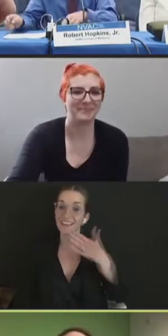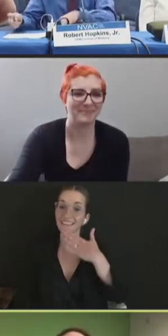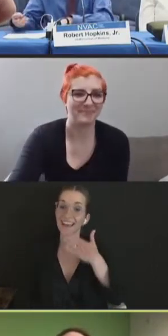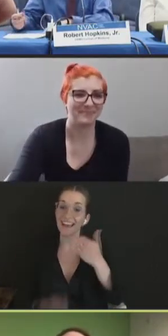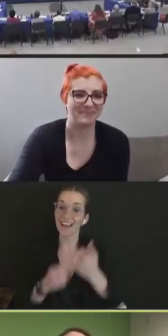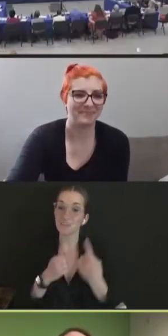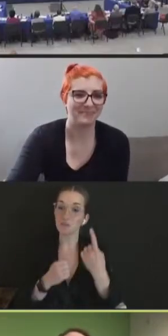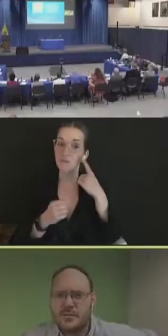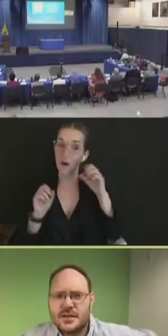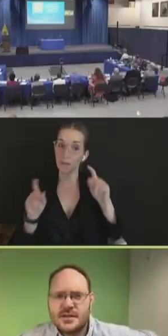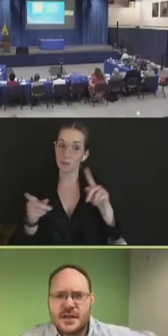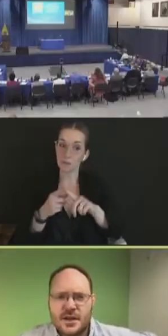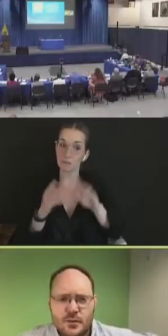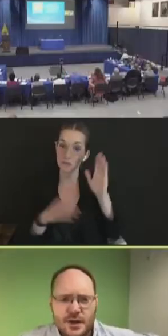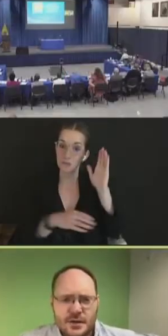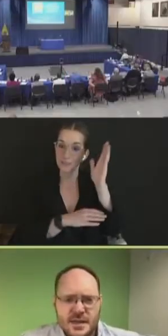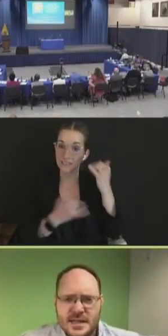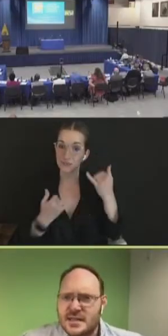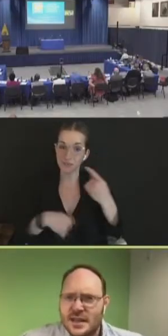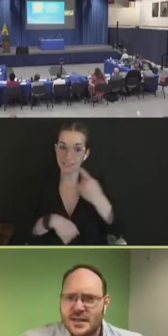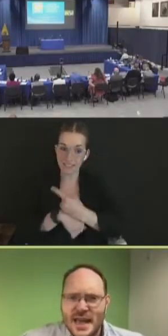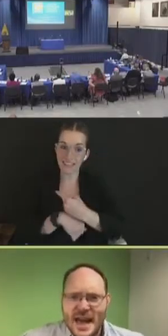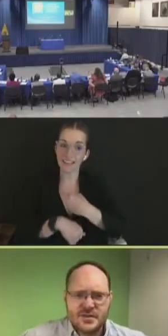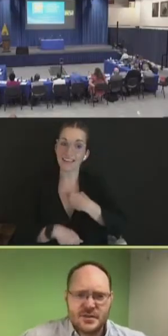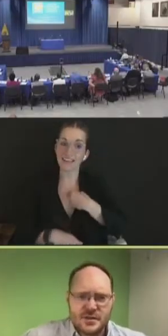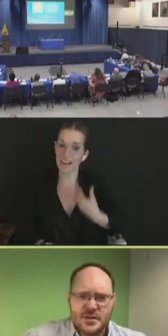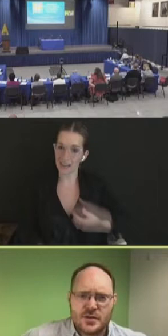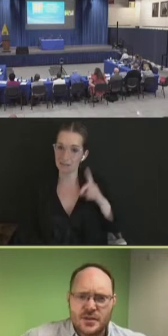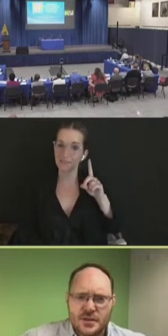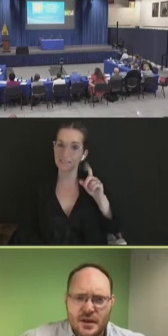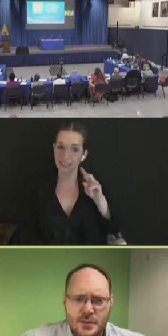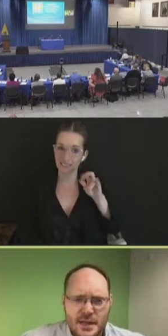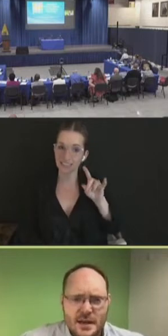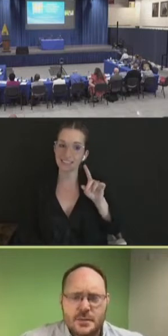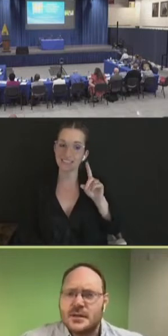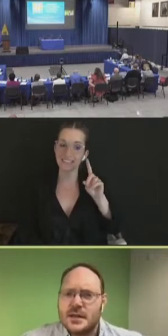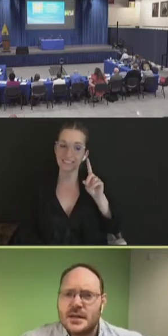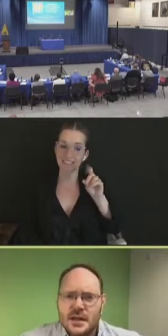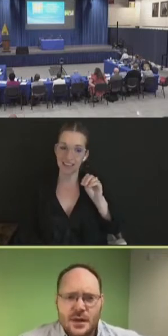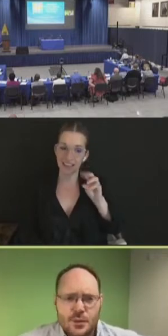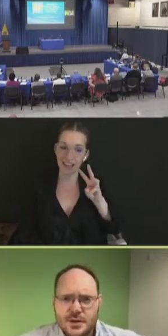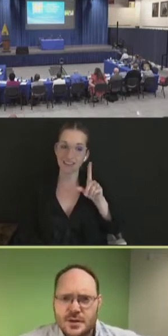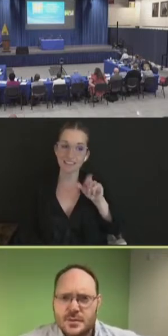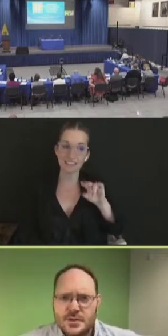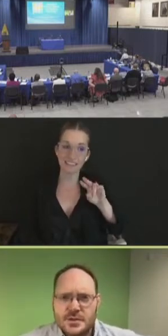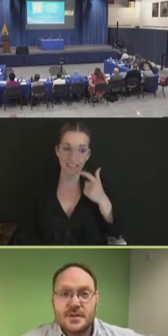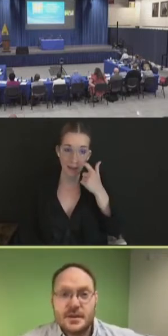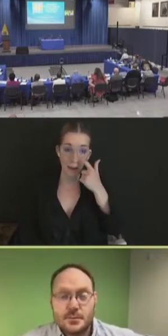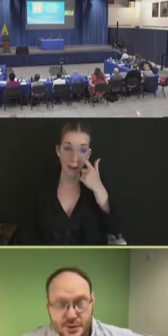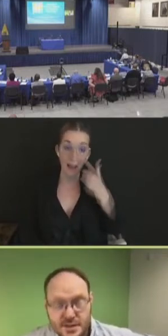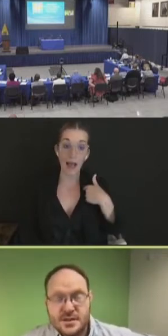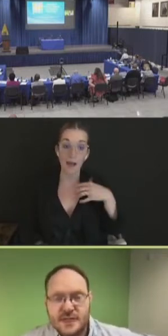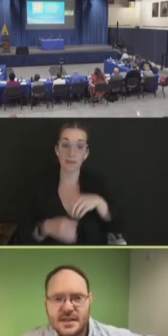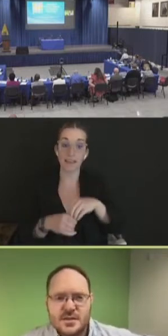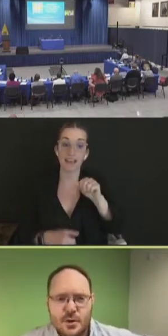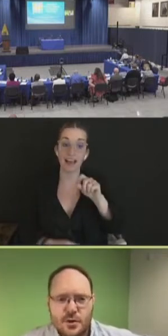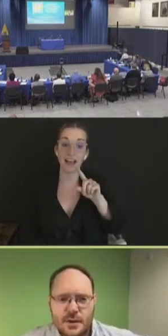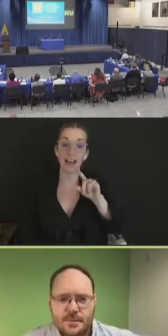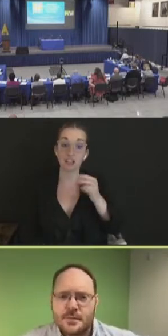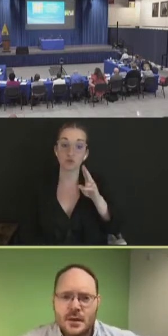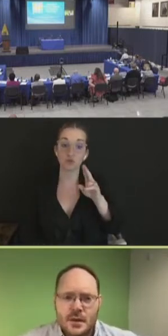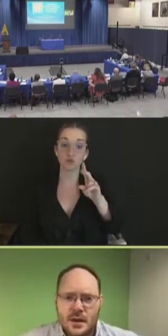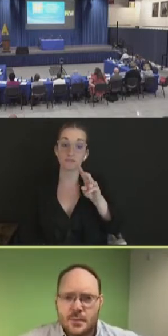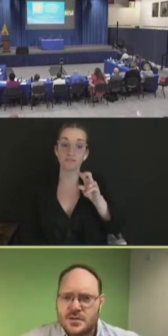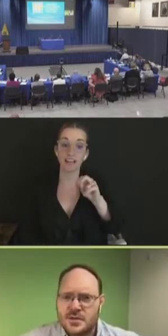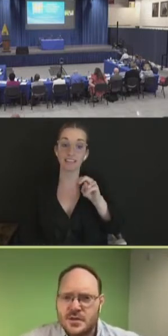is David Dowling. I'm a principal investigator of what I've designated the Adjuvant Discovery and Development Lab within the Precision Vaccines